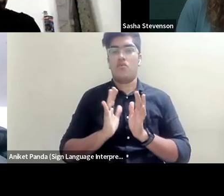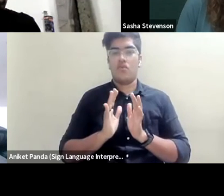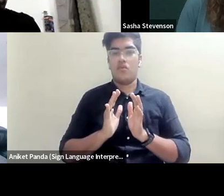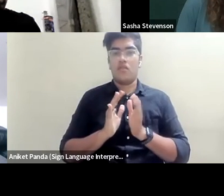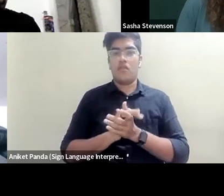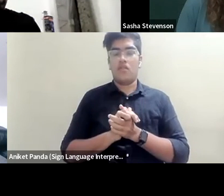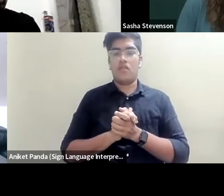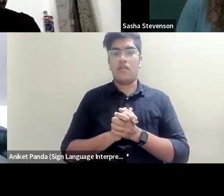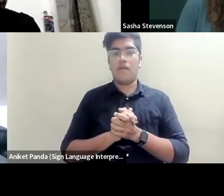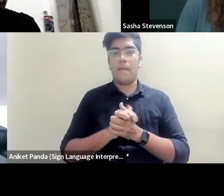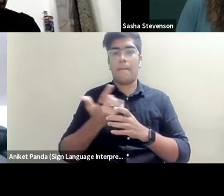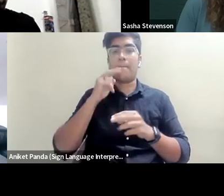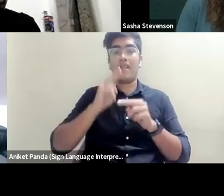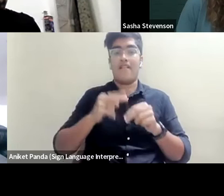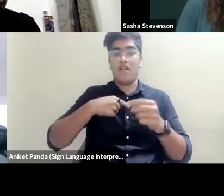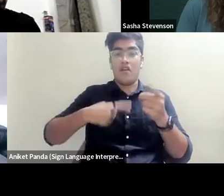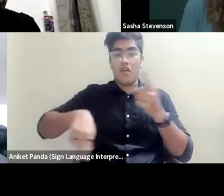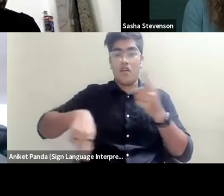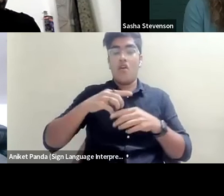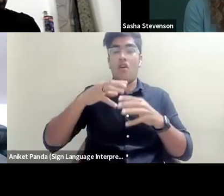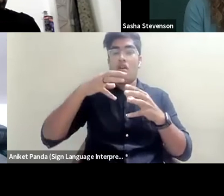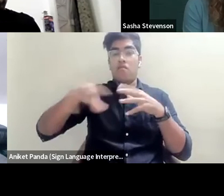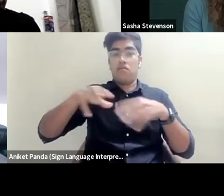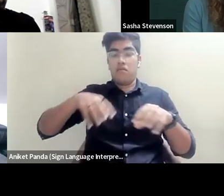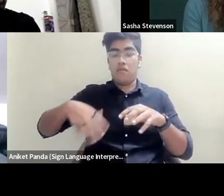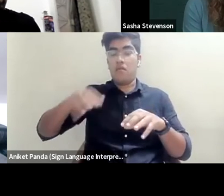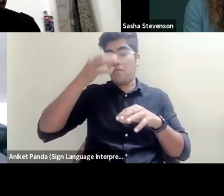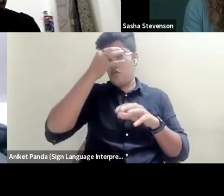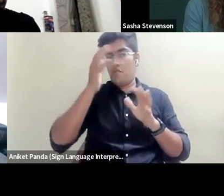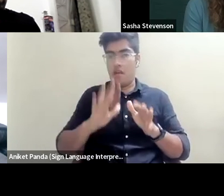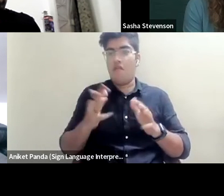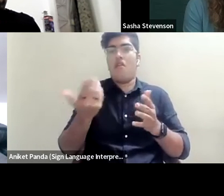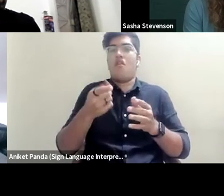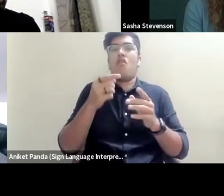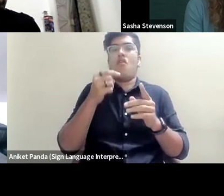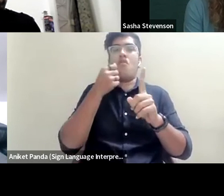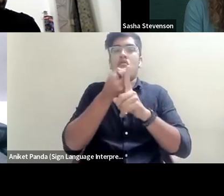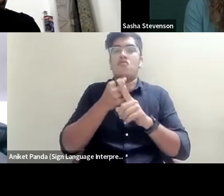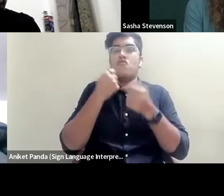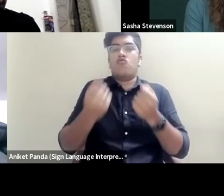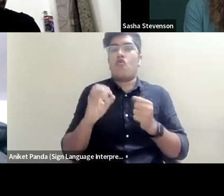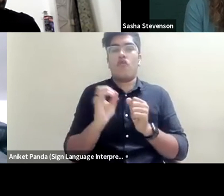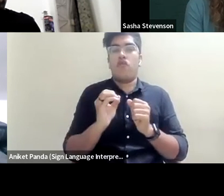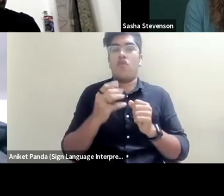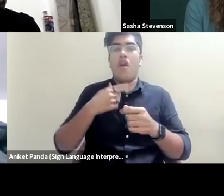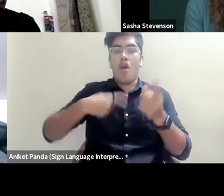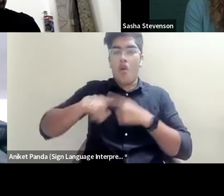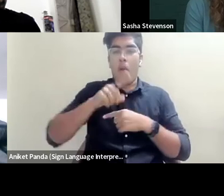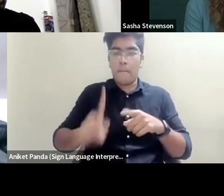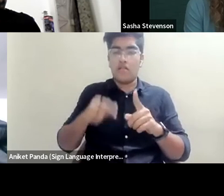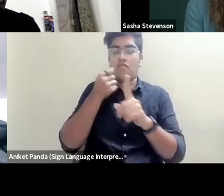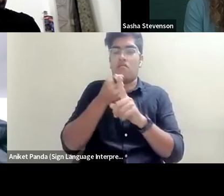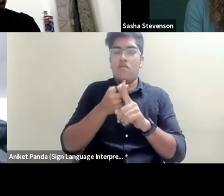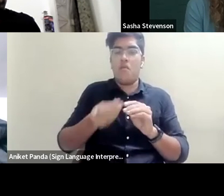that undermine the strength of the overall movement in the direction of ensuring greater representation